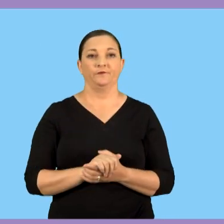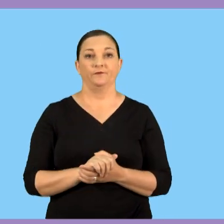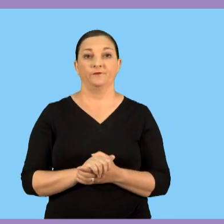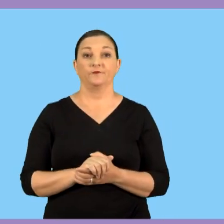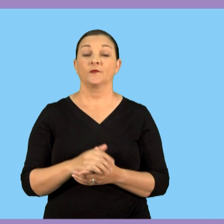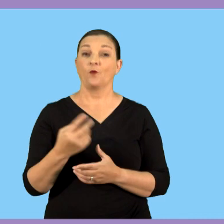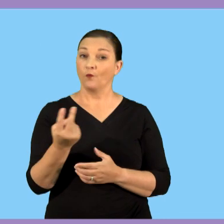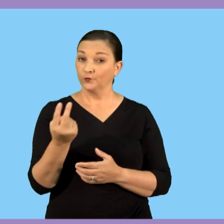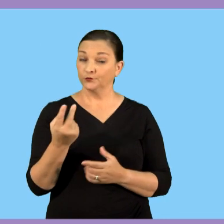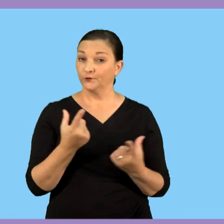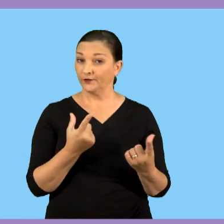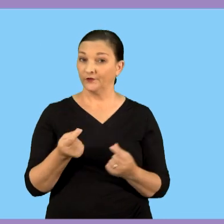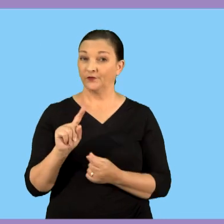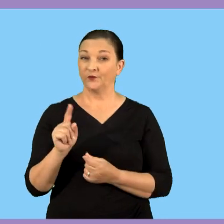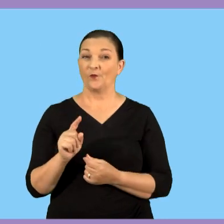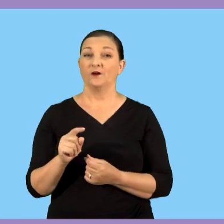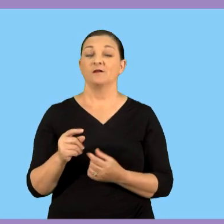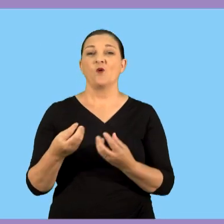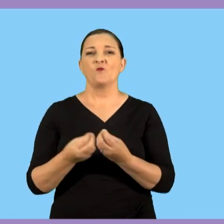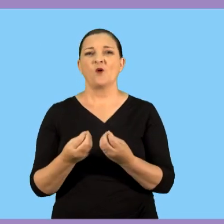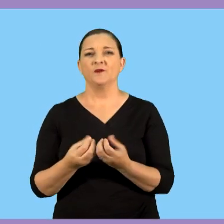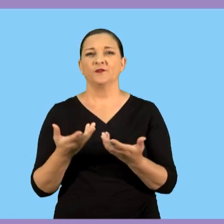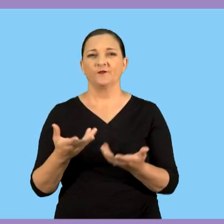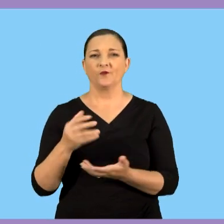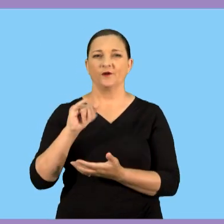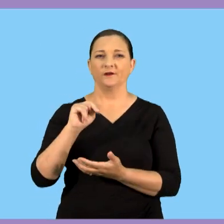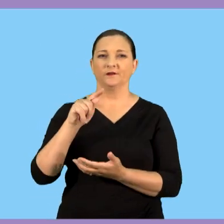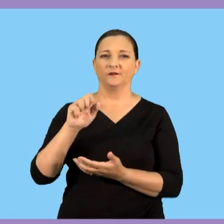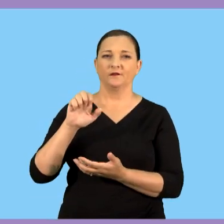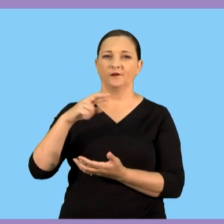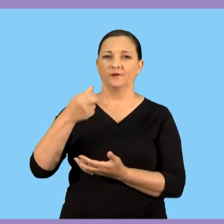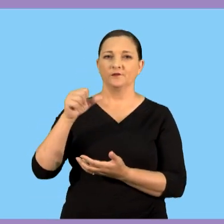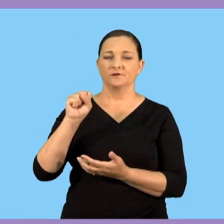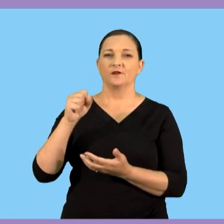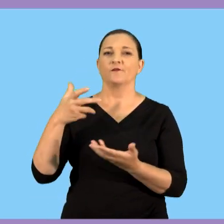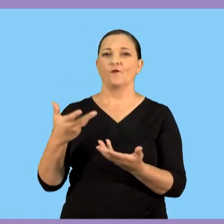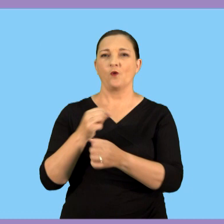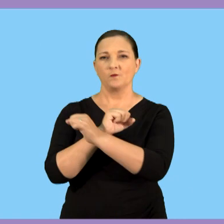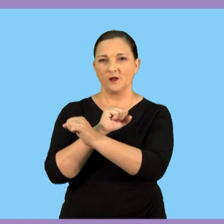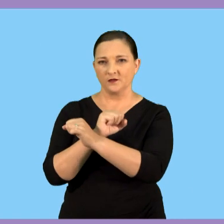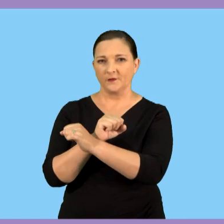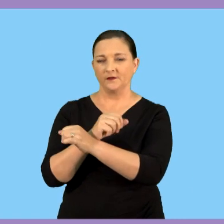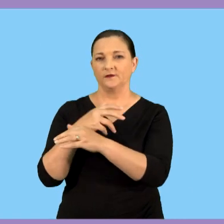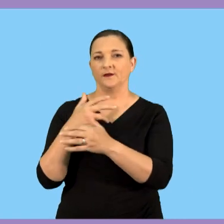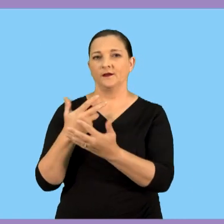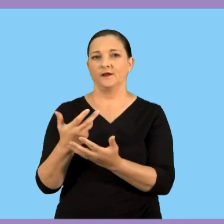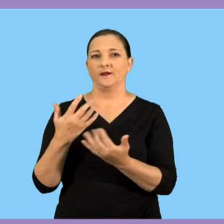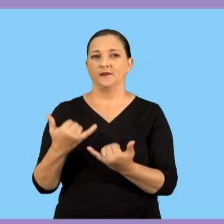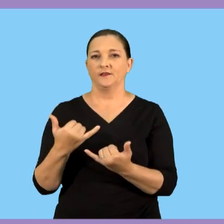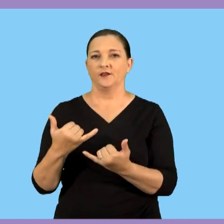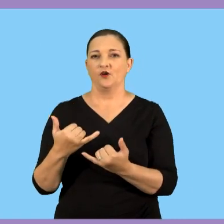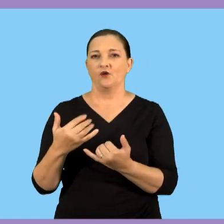We also looked at properties of integers, where we looked at the multiplicative inverse for integers, and also